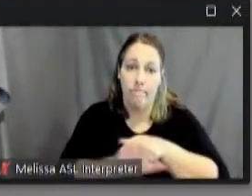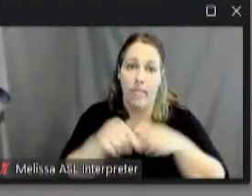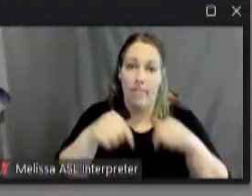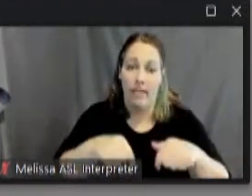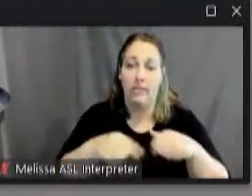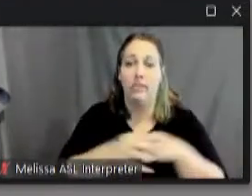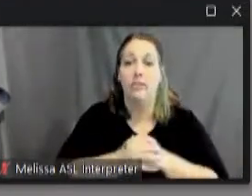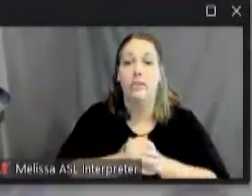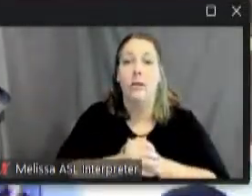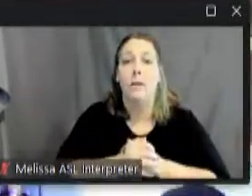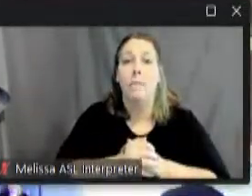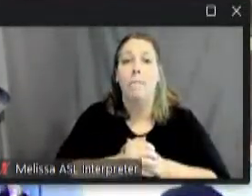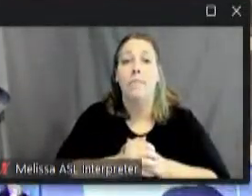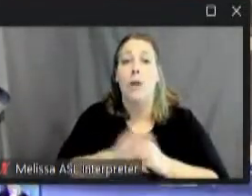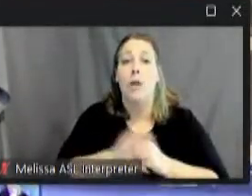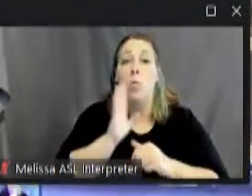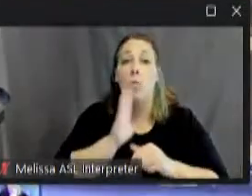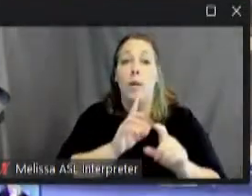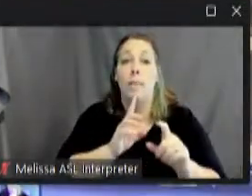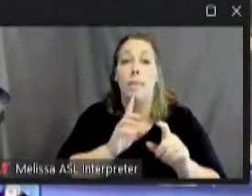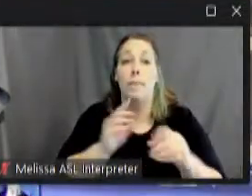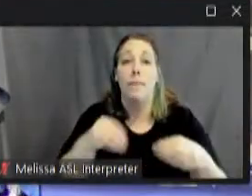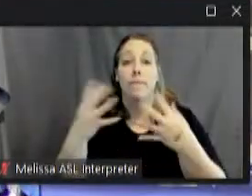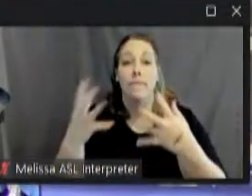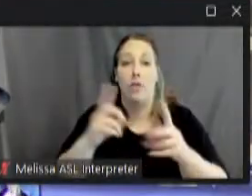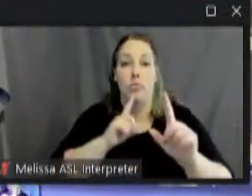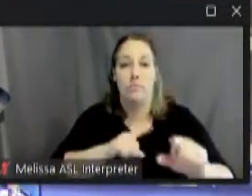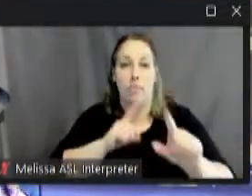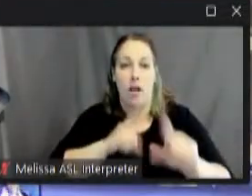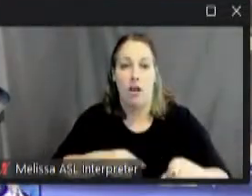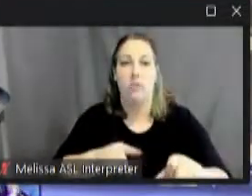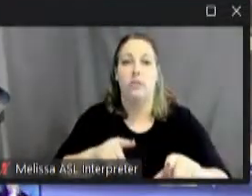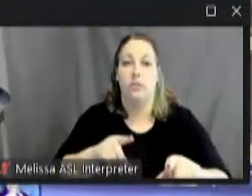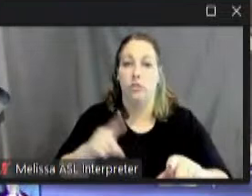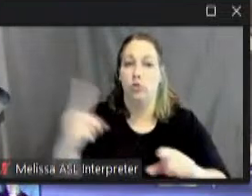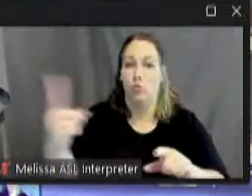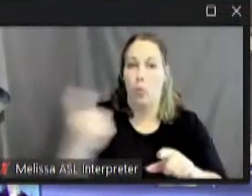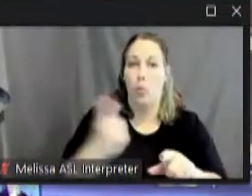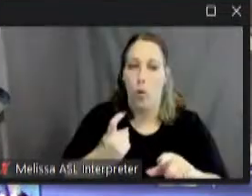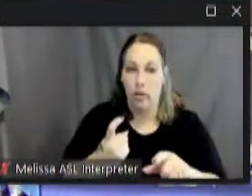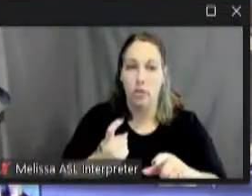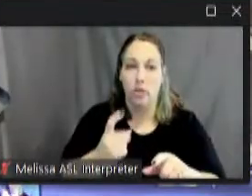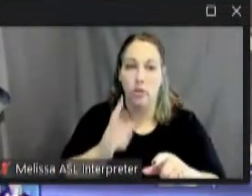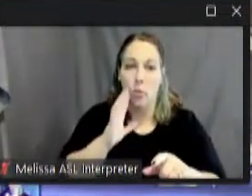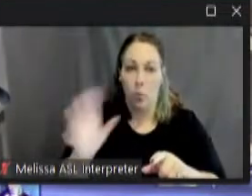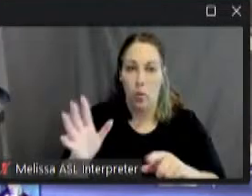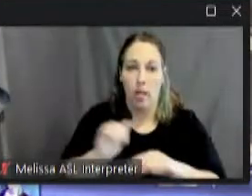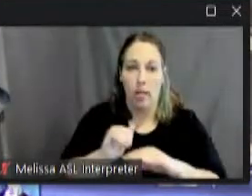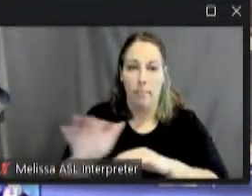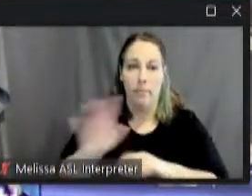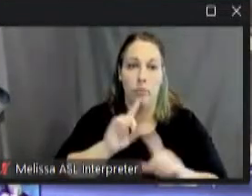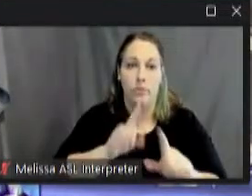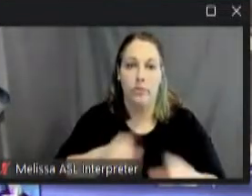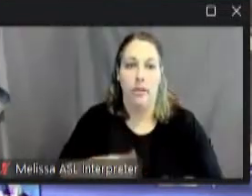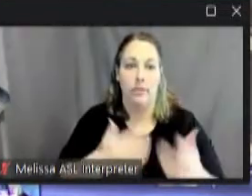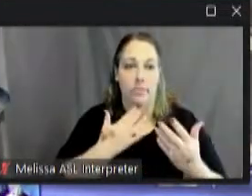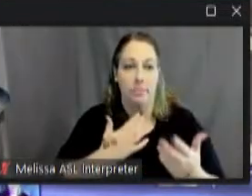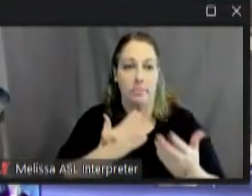responses to each of the questions raised by both the Commission and the state. Great, thank